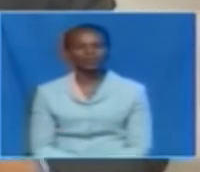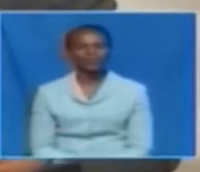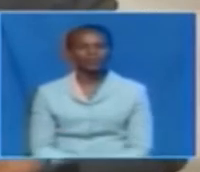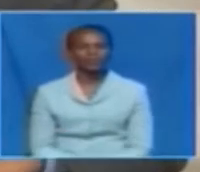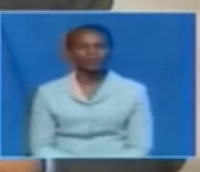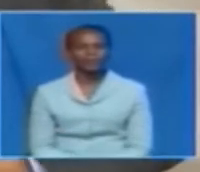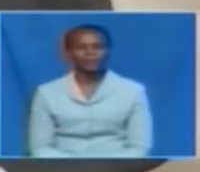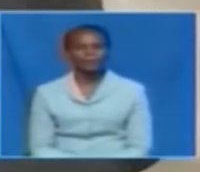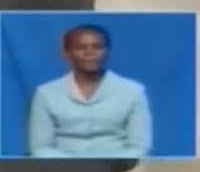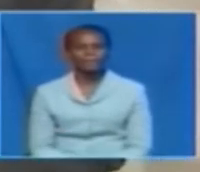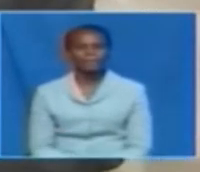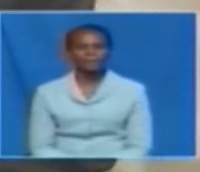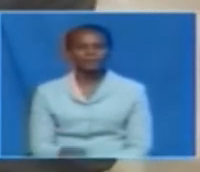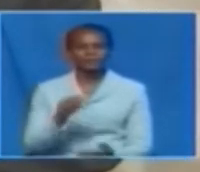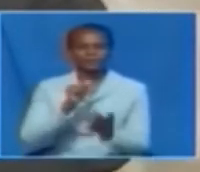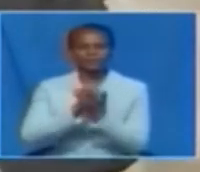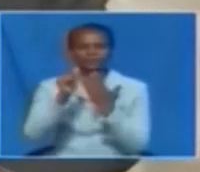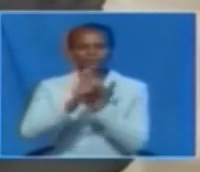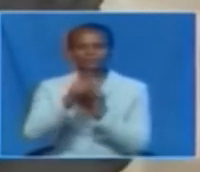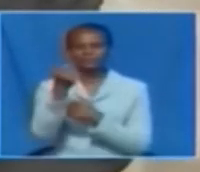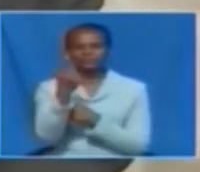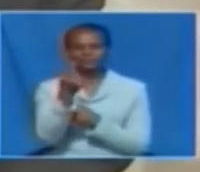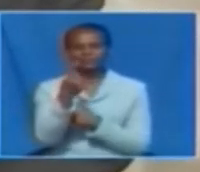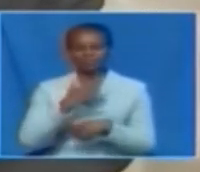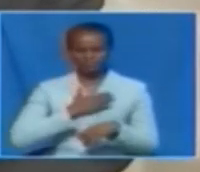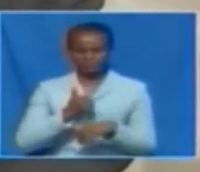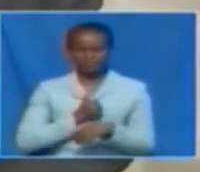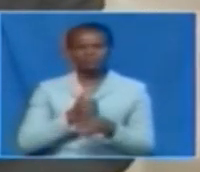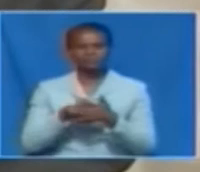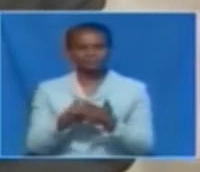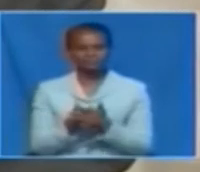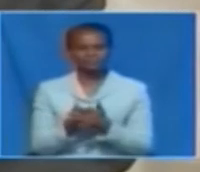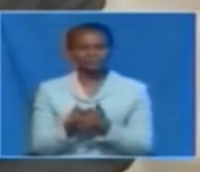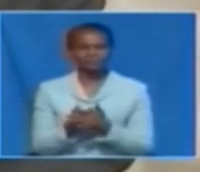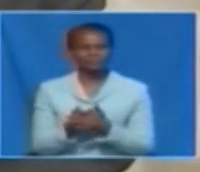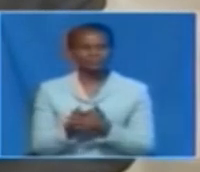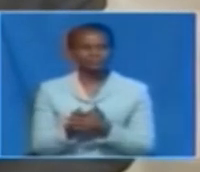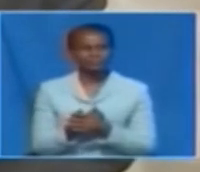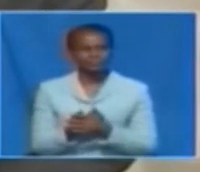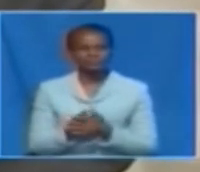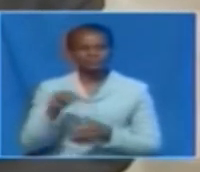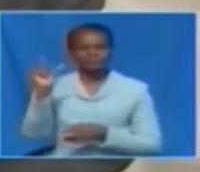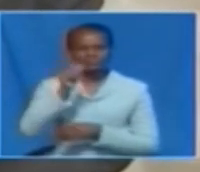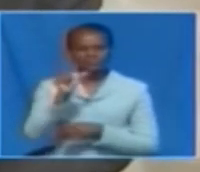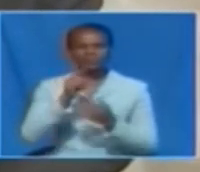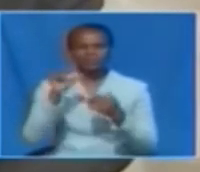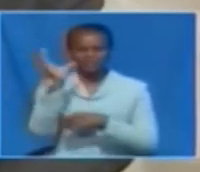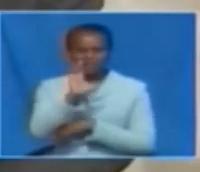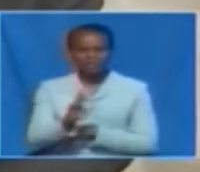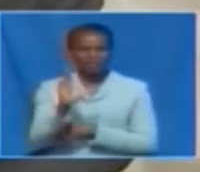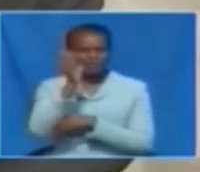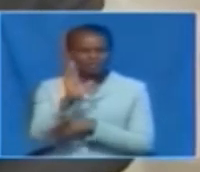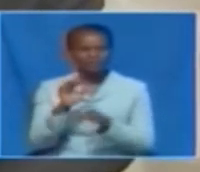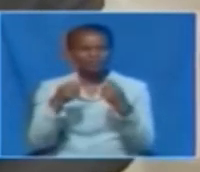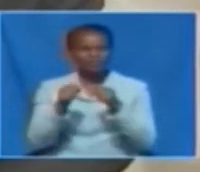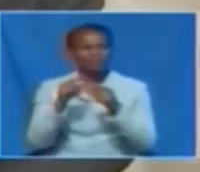to move into the August 11 elections as an alliance? Okay, let me put it this way. MMD has never initiated